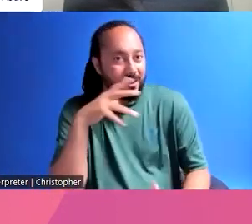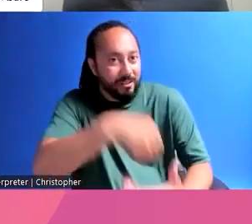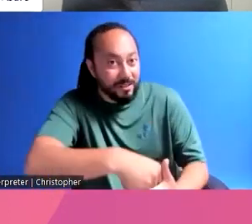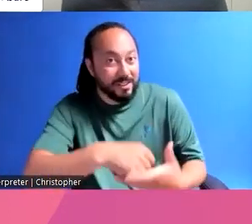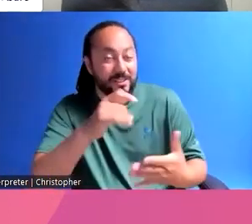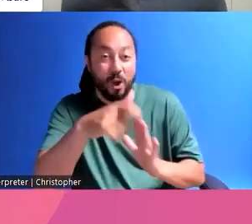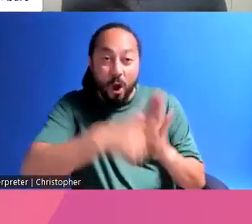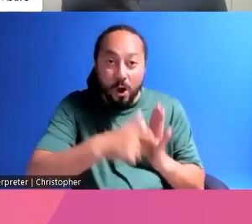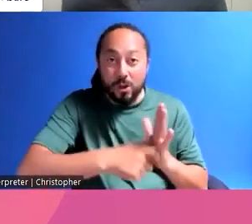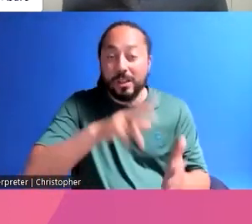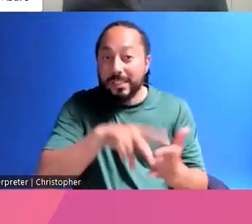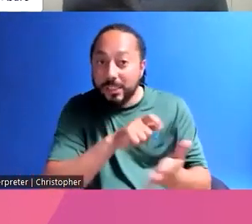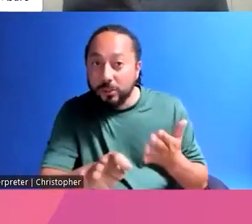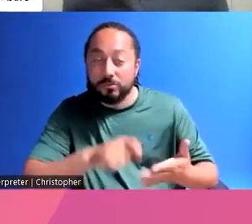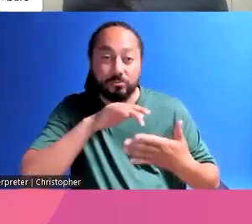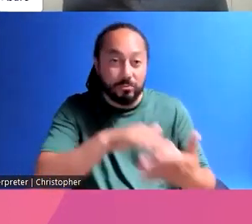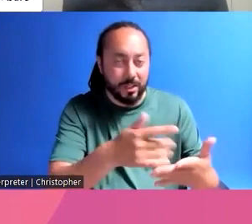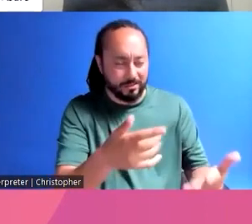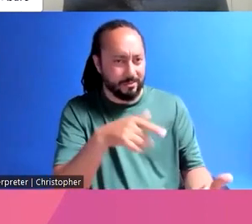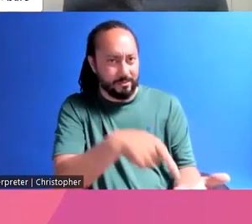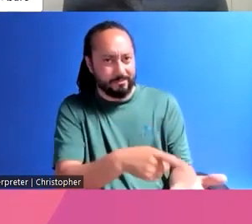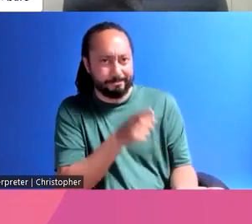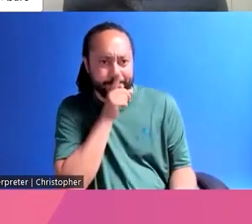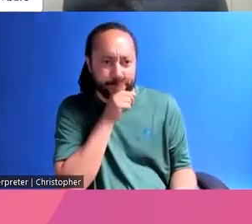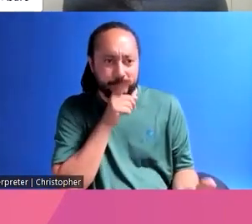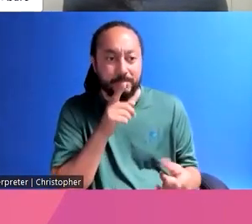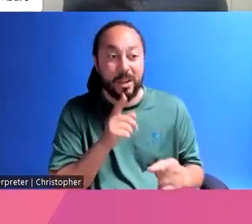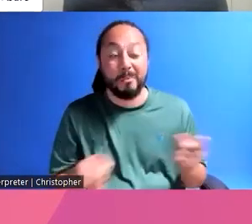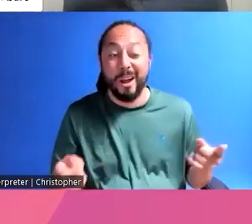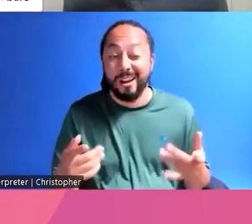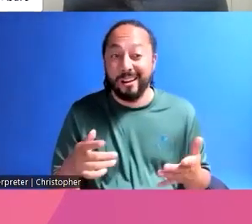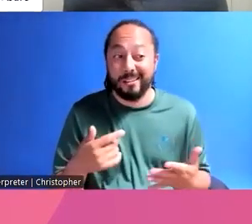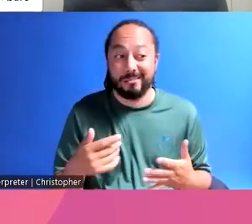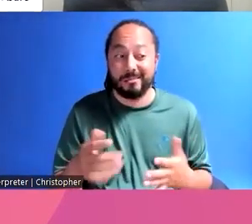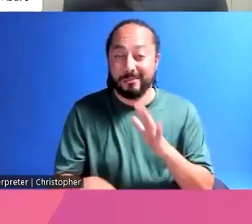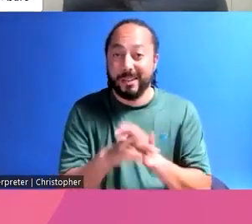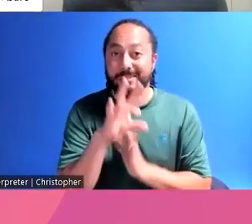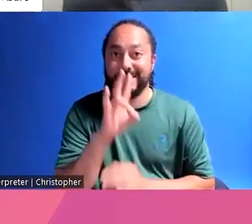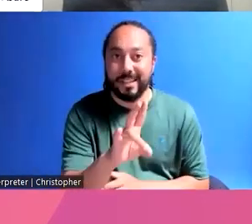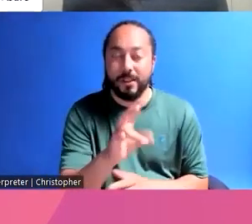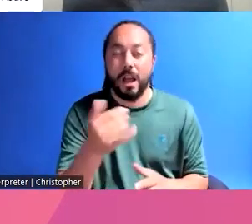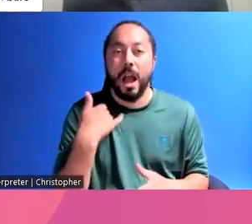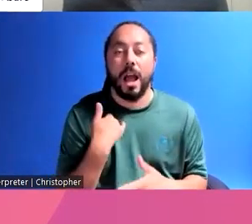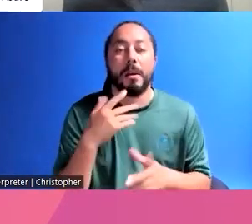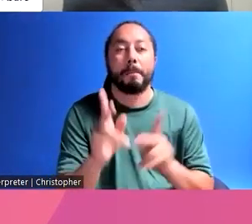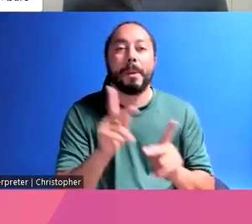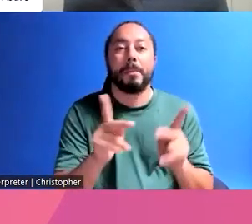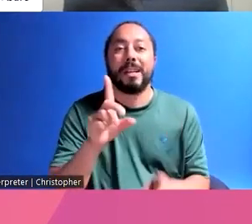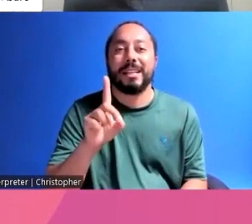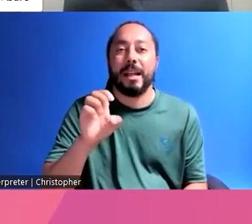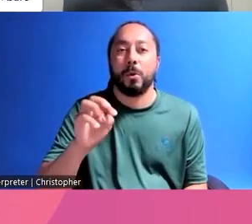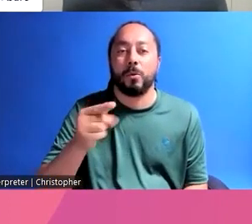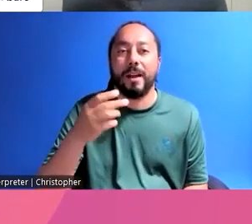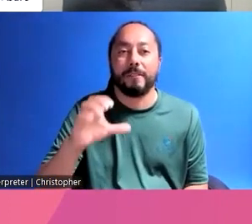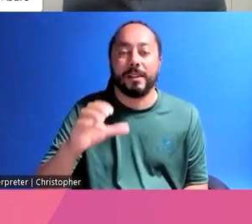literature. What we ended up finding was only 7 of the works included demographic information to begin with, and 6